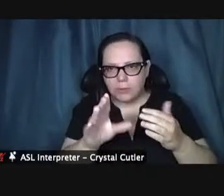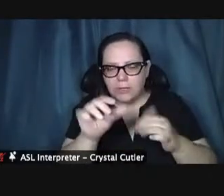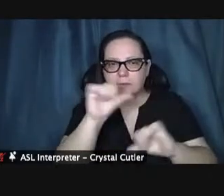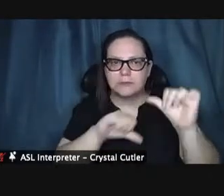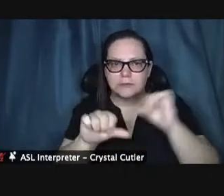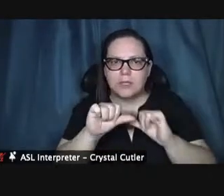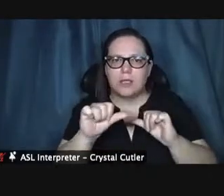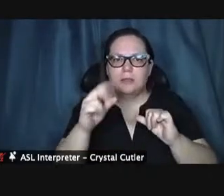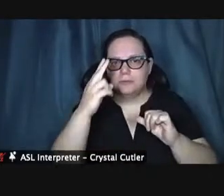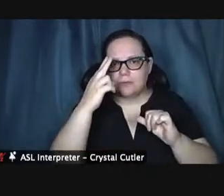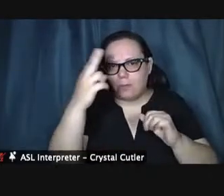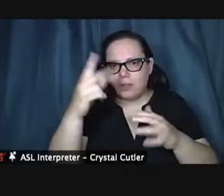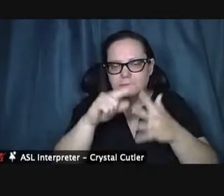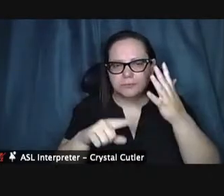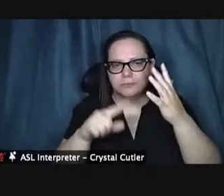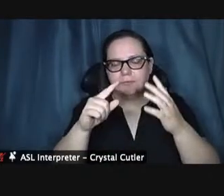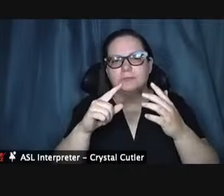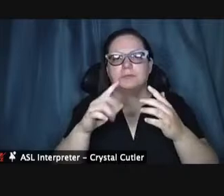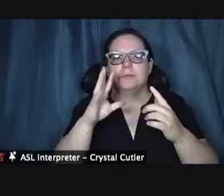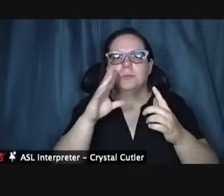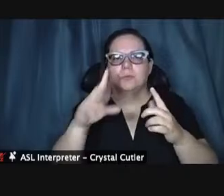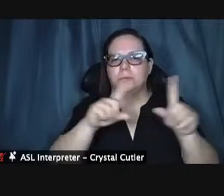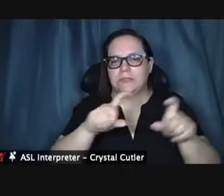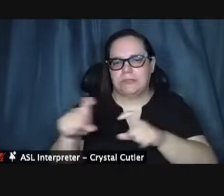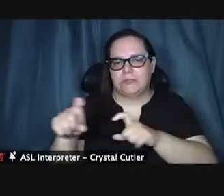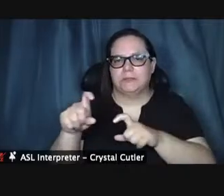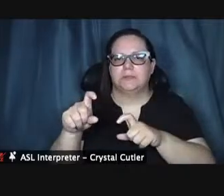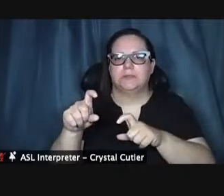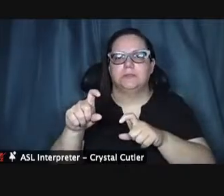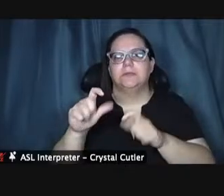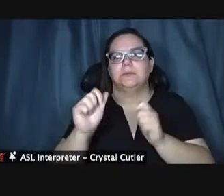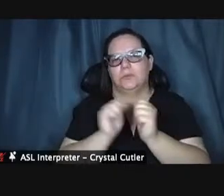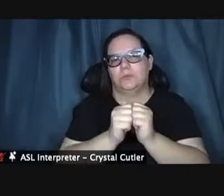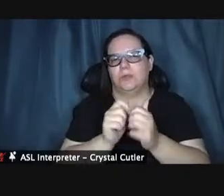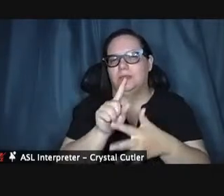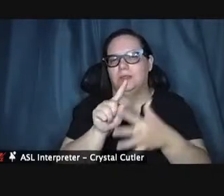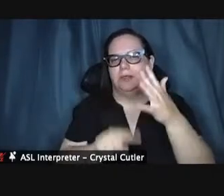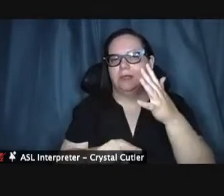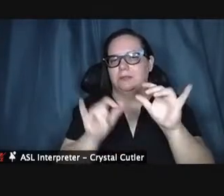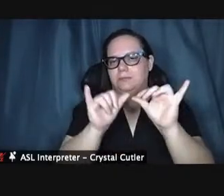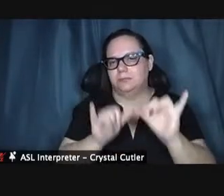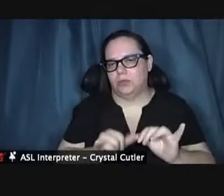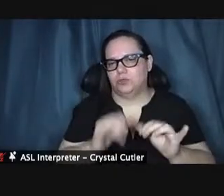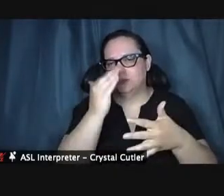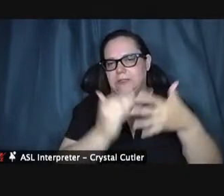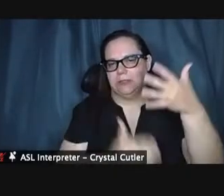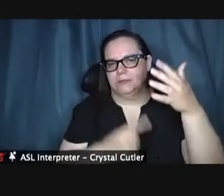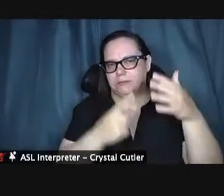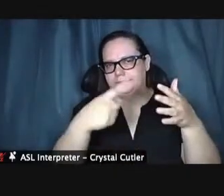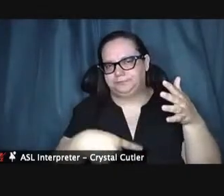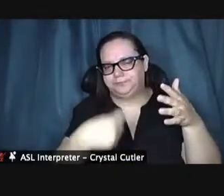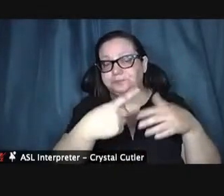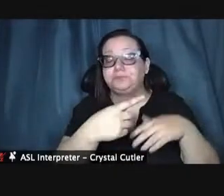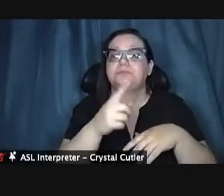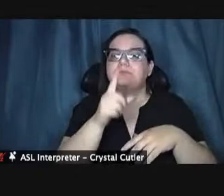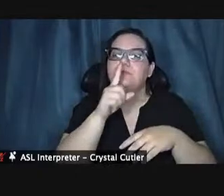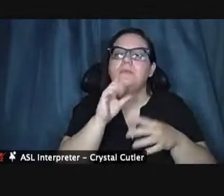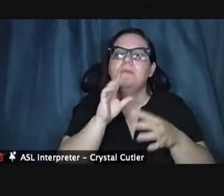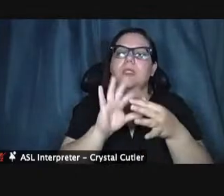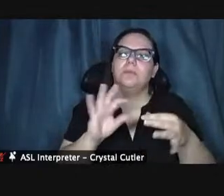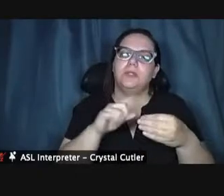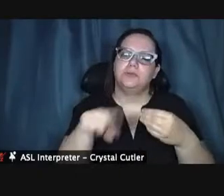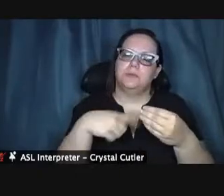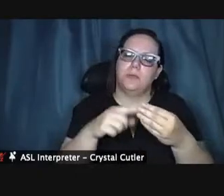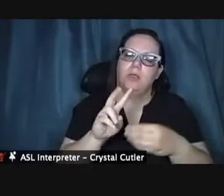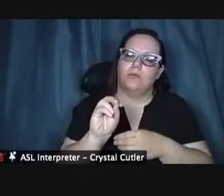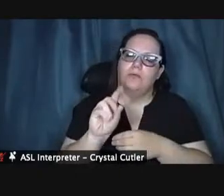mission by making these various measurements here that I've listed. Now, I mentioned it's all about volatiles and mapping. Of